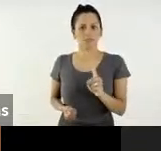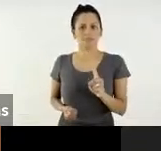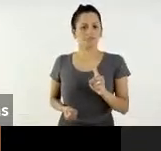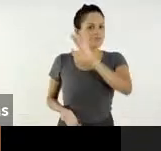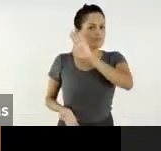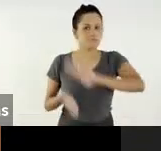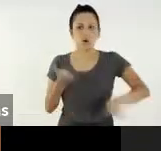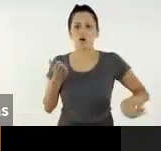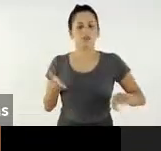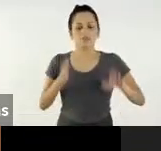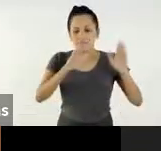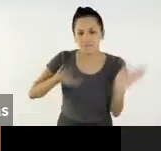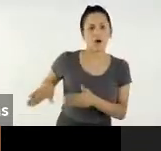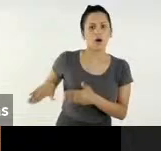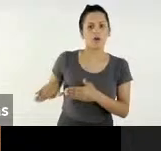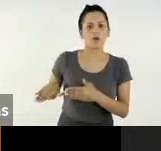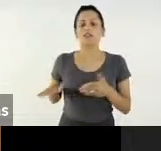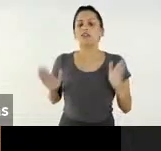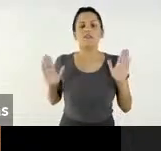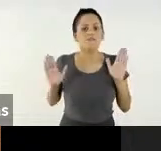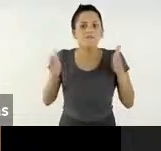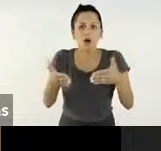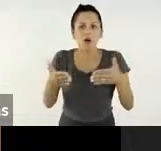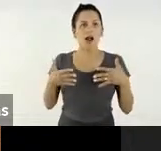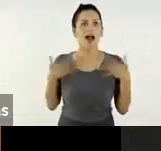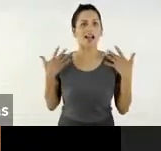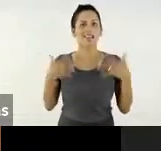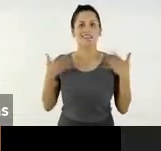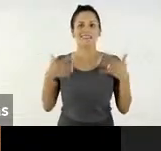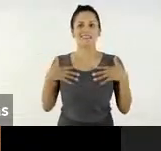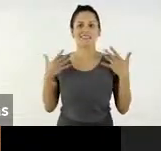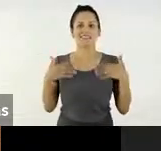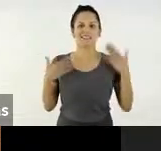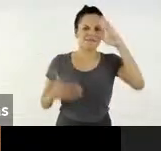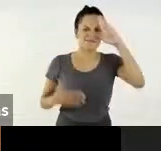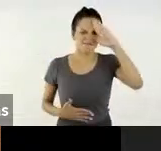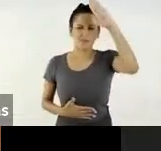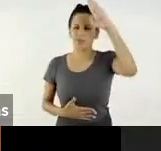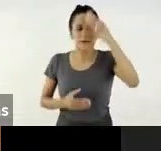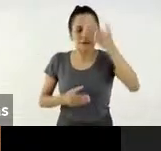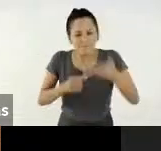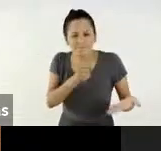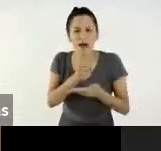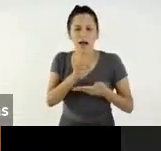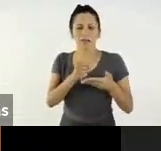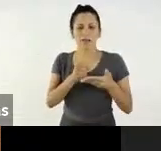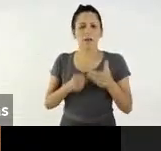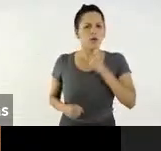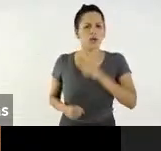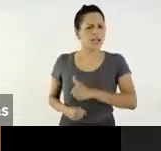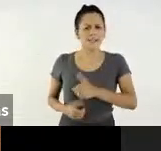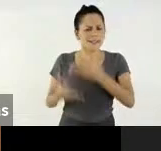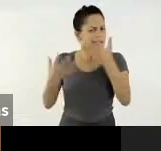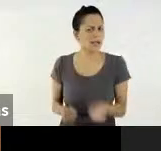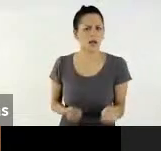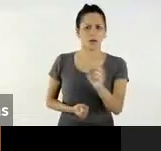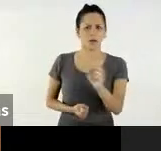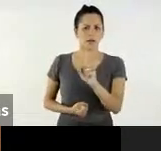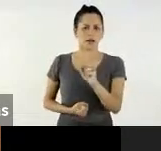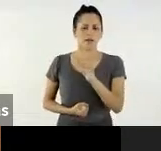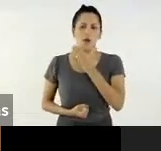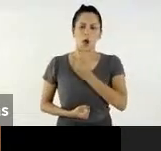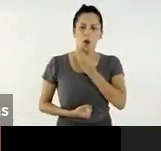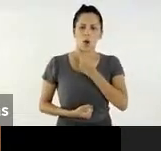And this is all their language, I might add. And refused to capitulate to or compromise with a system that did